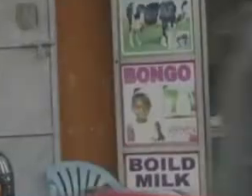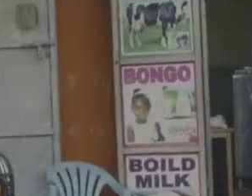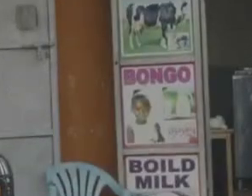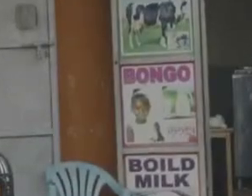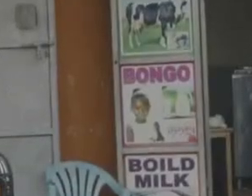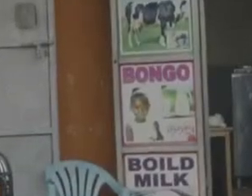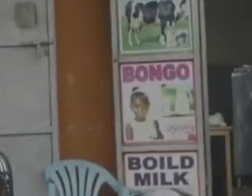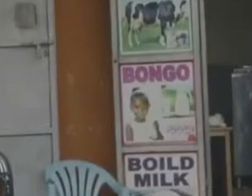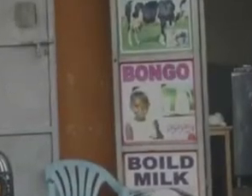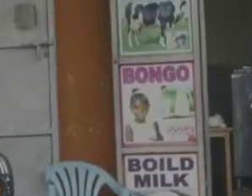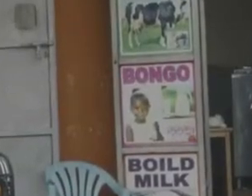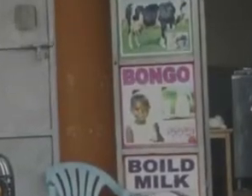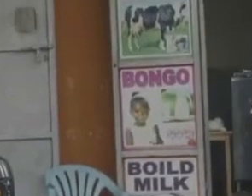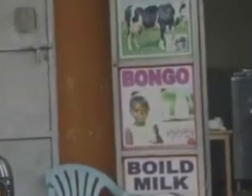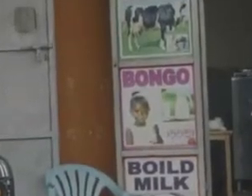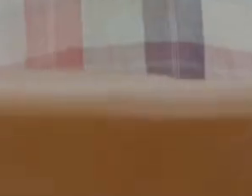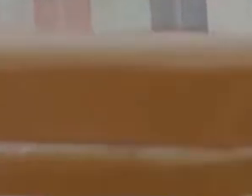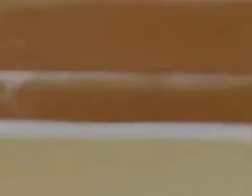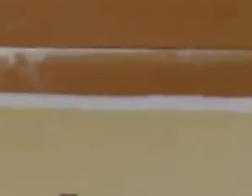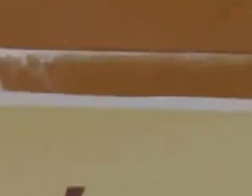No matter the size of your dream,